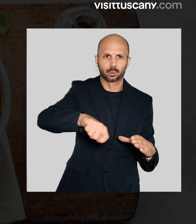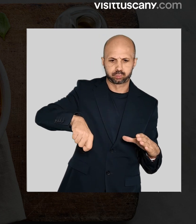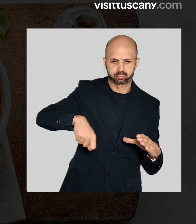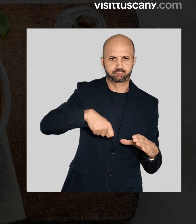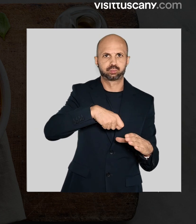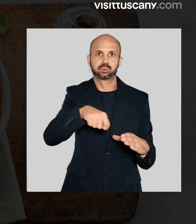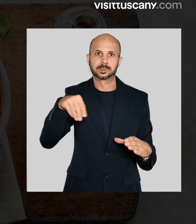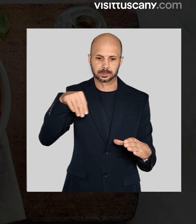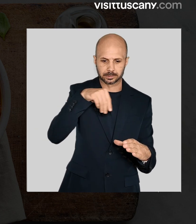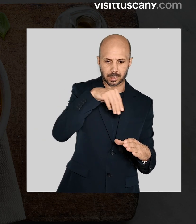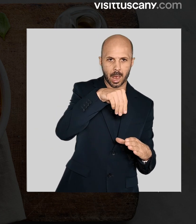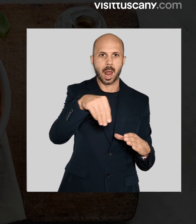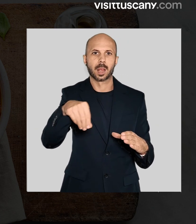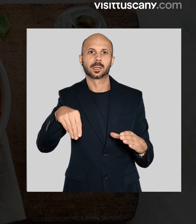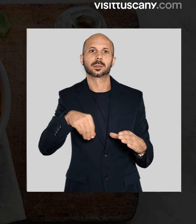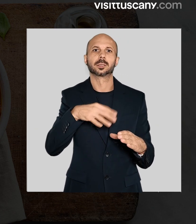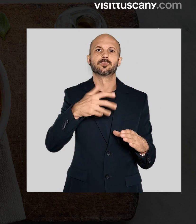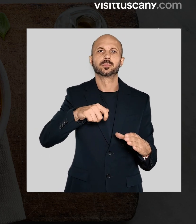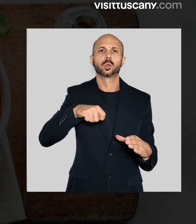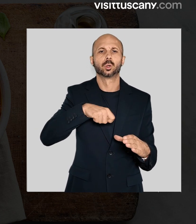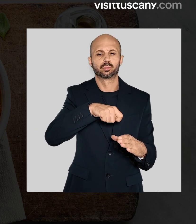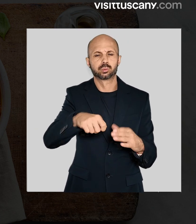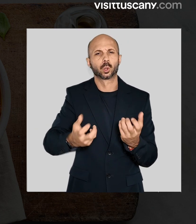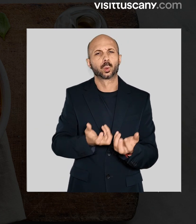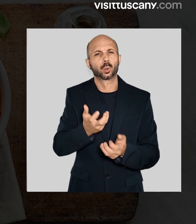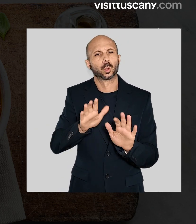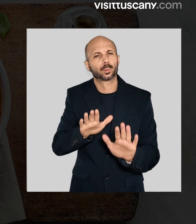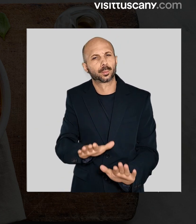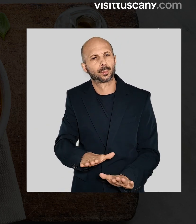and crumble it into the tomato sauce.